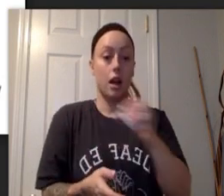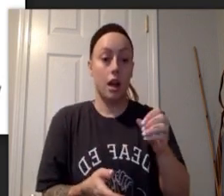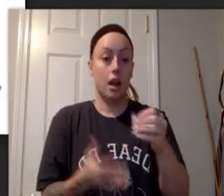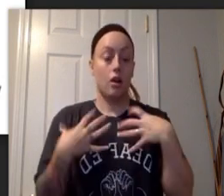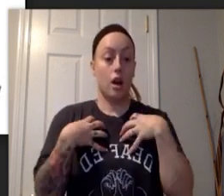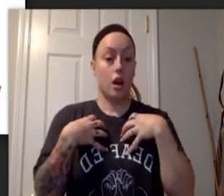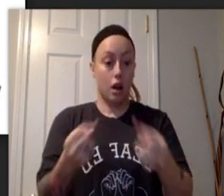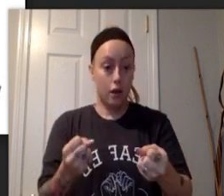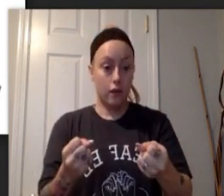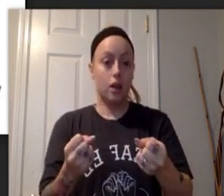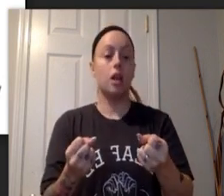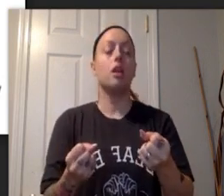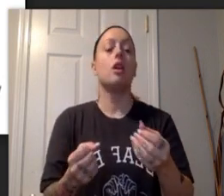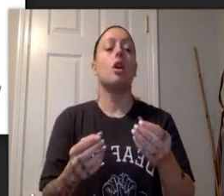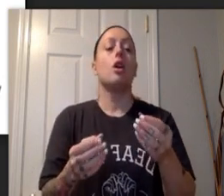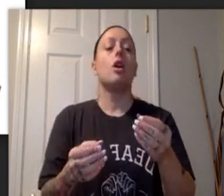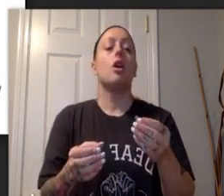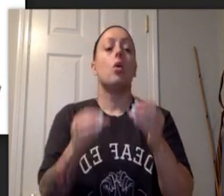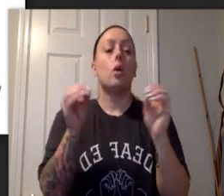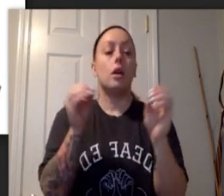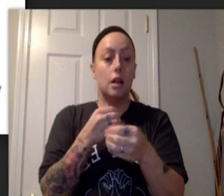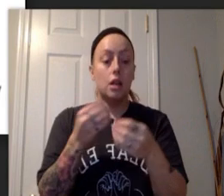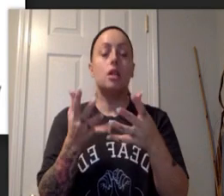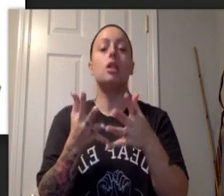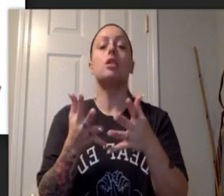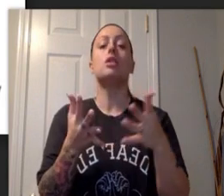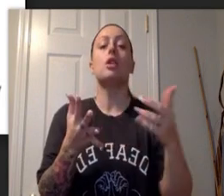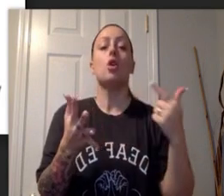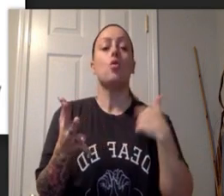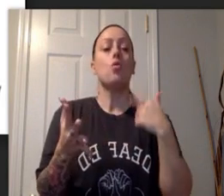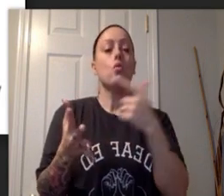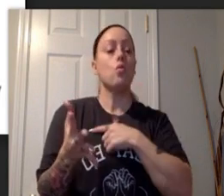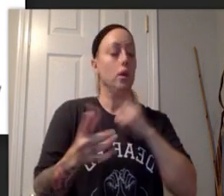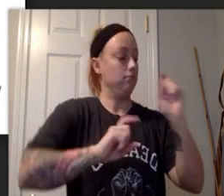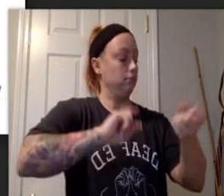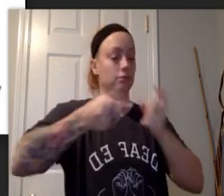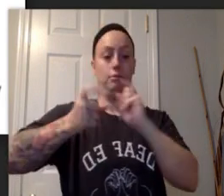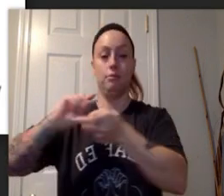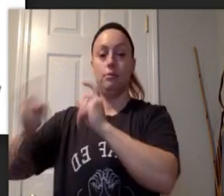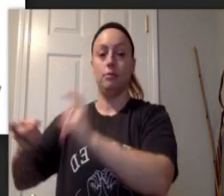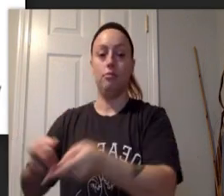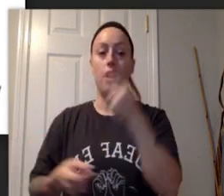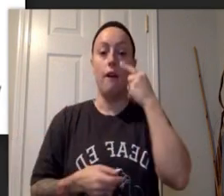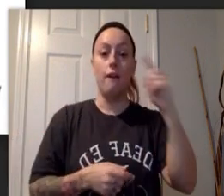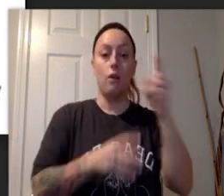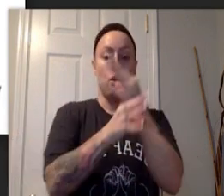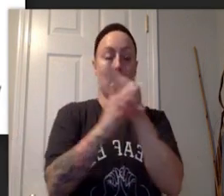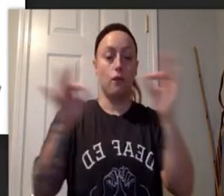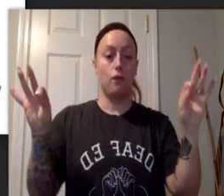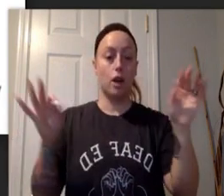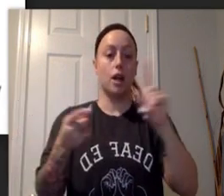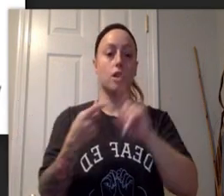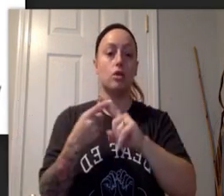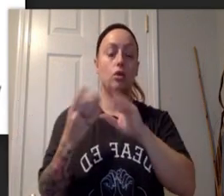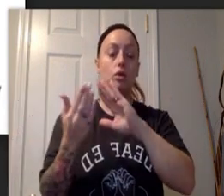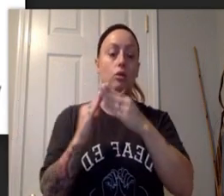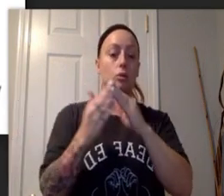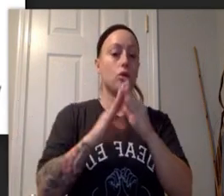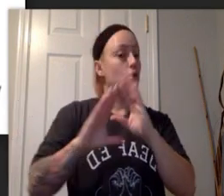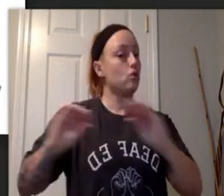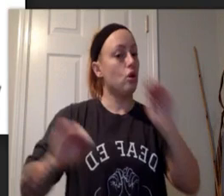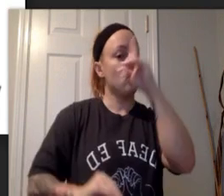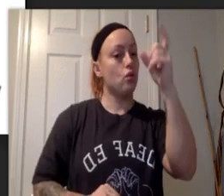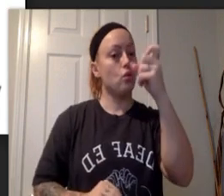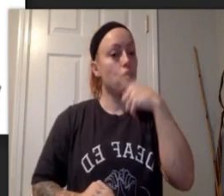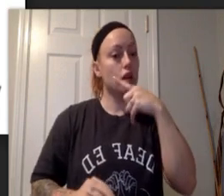Harm Reduction and YPR, we distribute naloxone for free to the community, no questions asked. And many also do